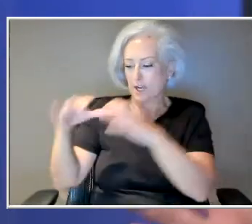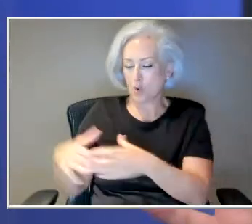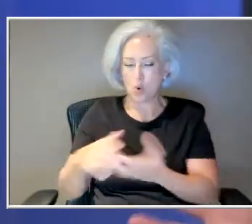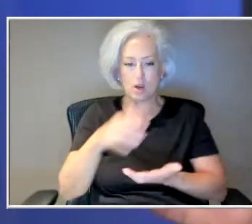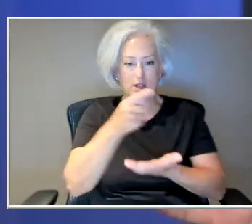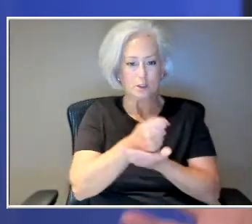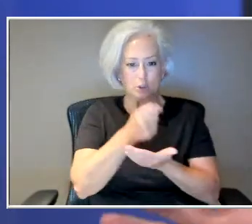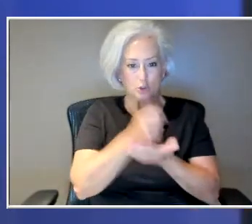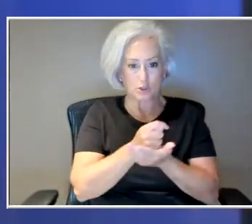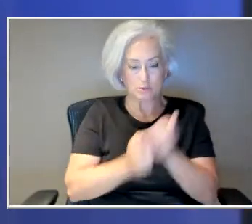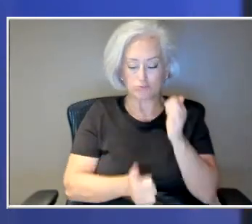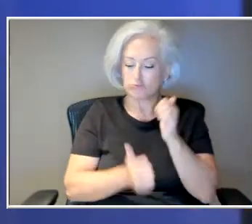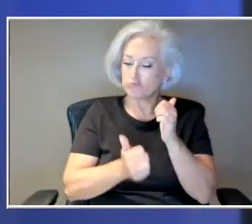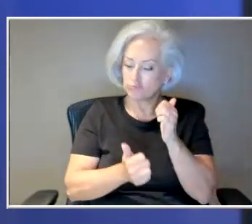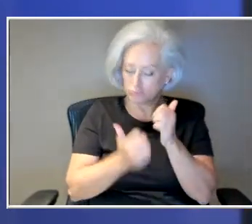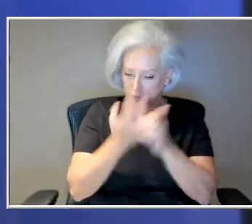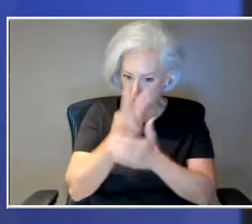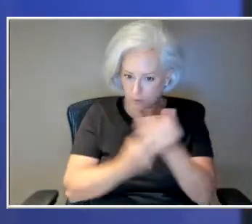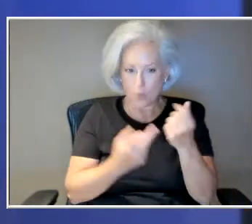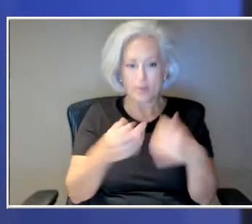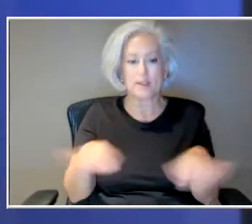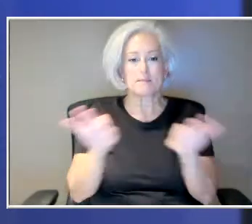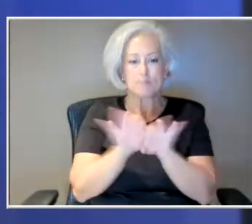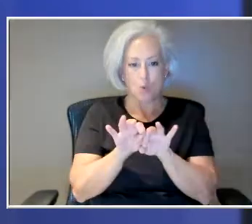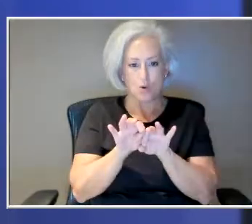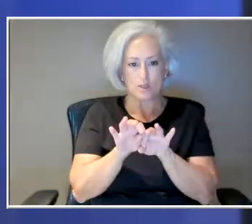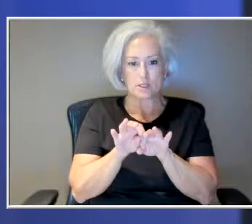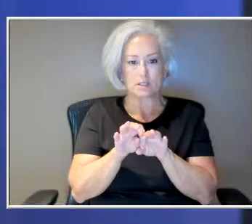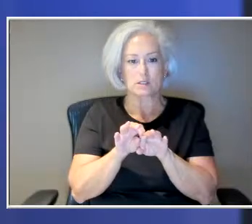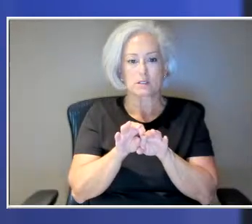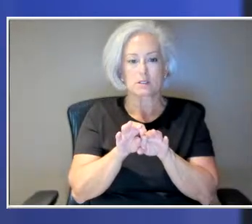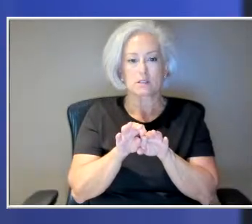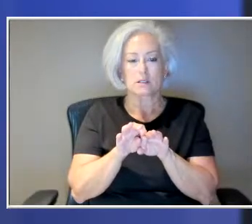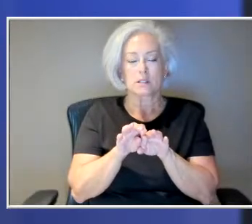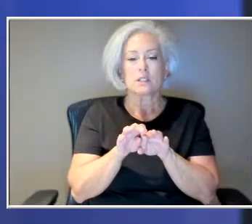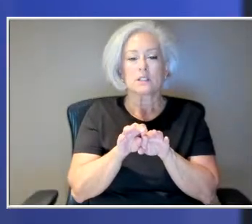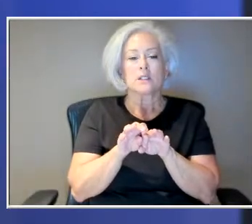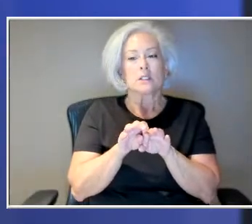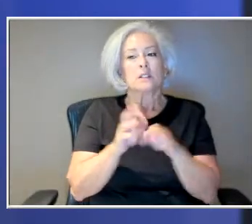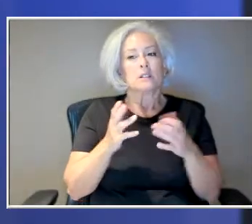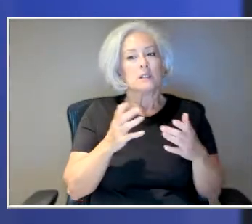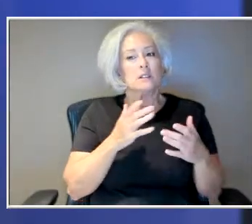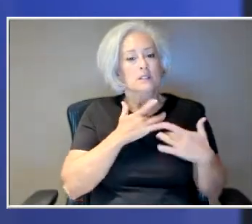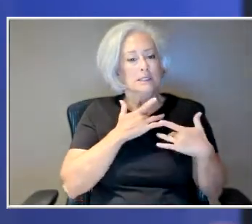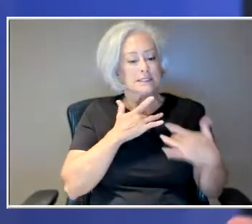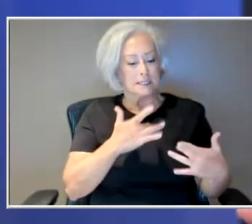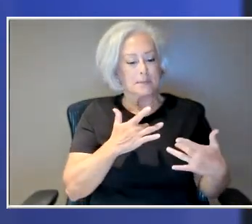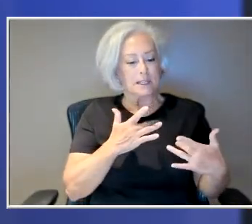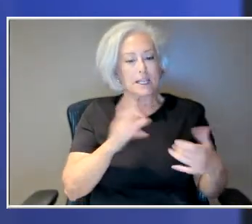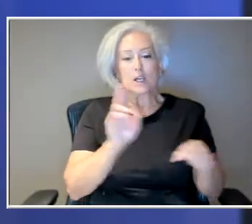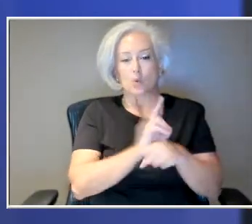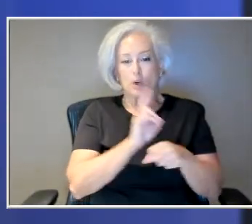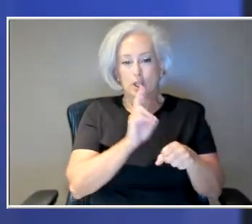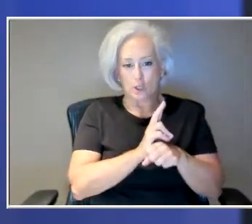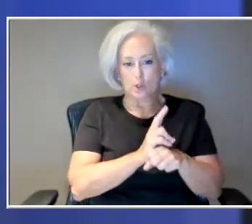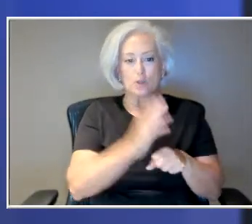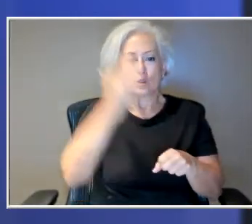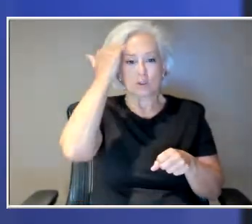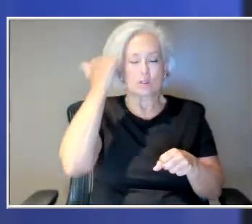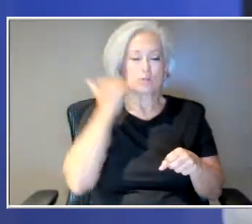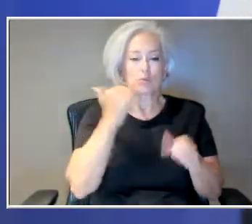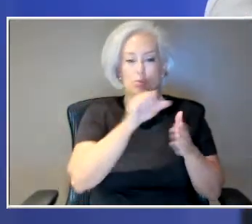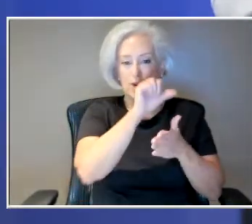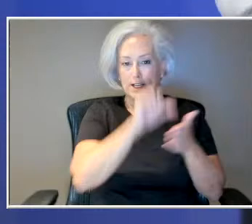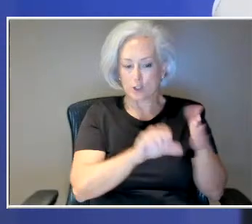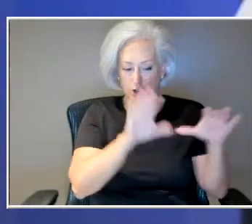We use these things together. Classically, aneurysms were treated by open brain surgery because it was the only approach that we